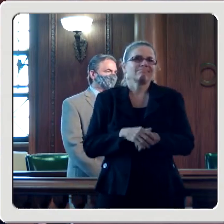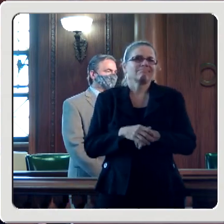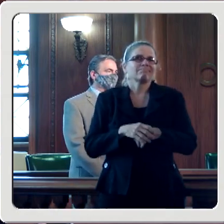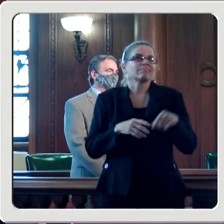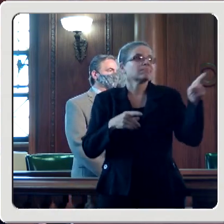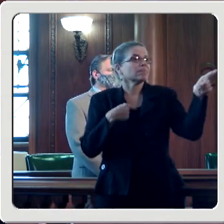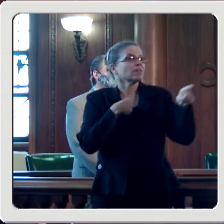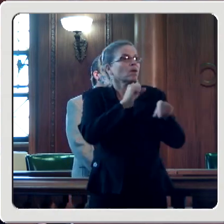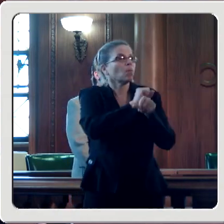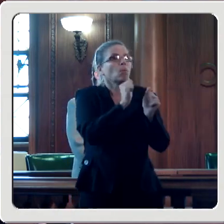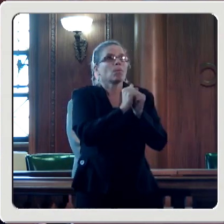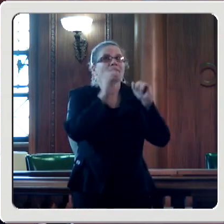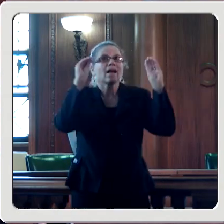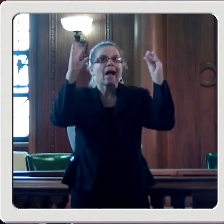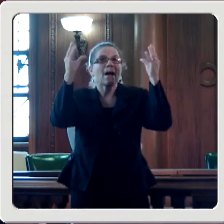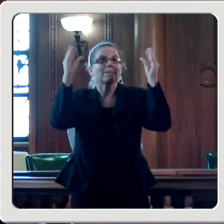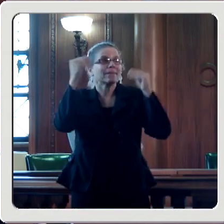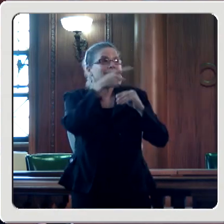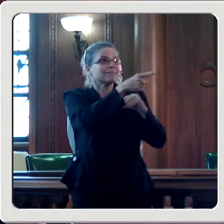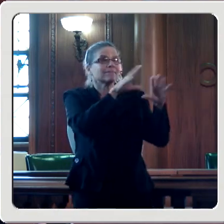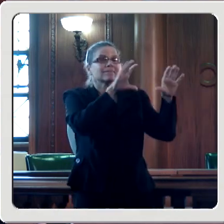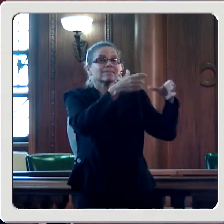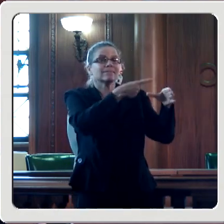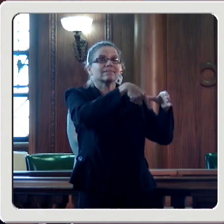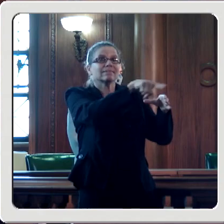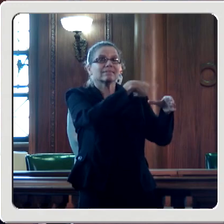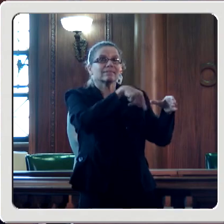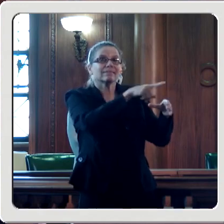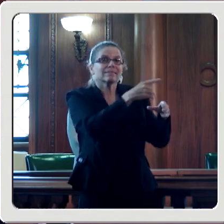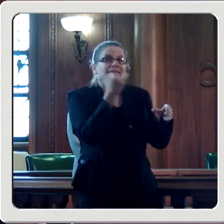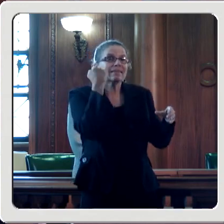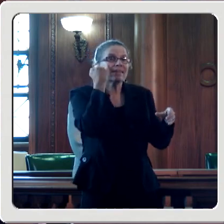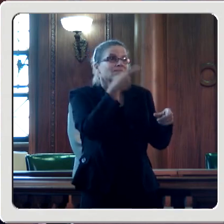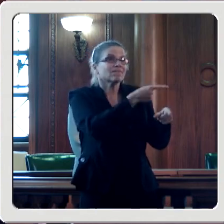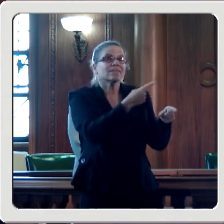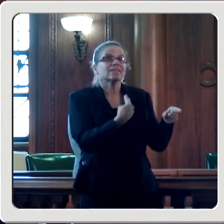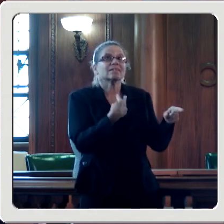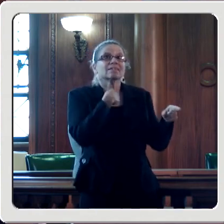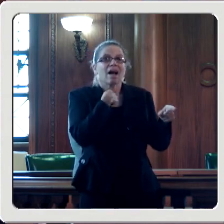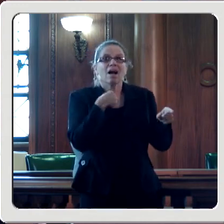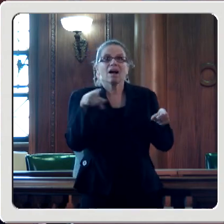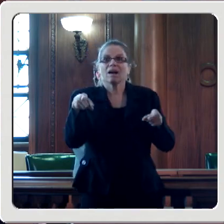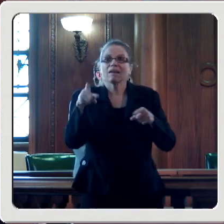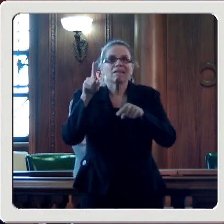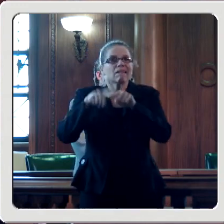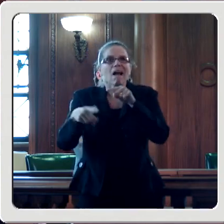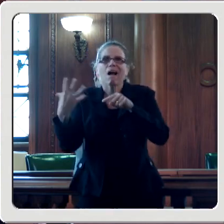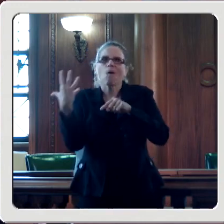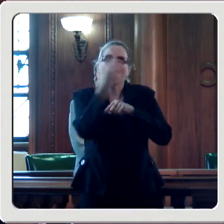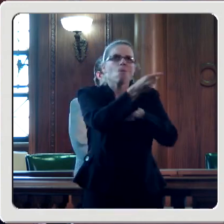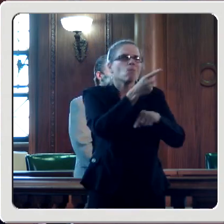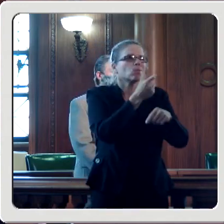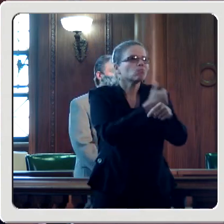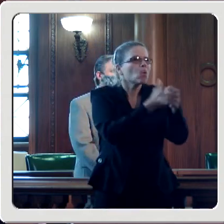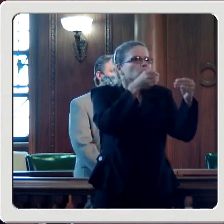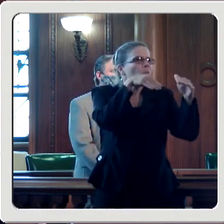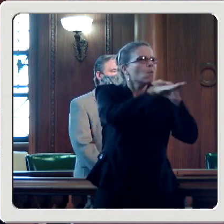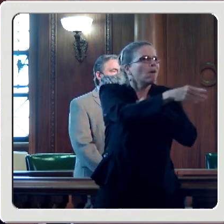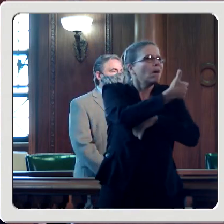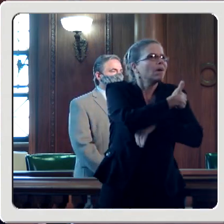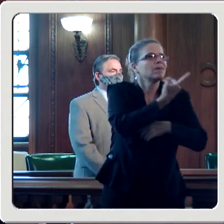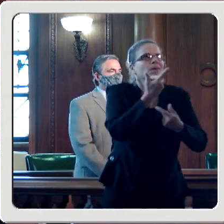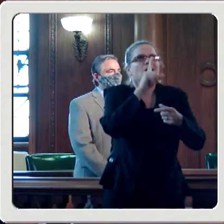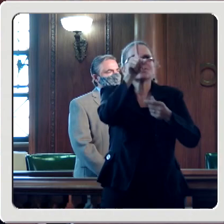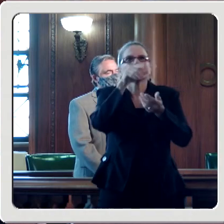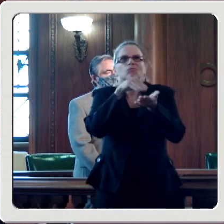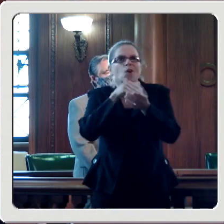us to give flu shots to homebound individuals. We know this year many of our residents may not